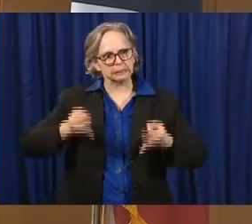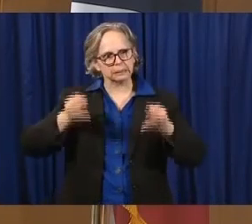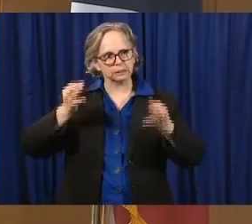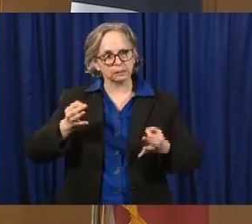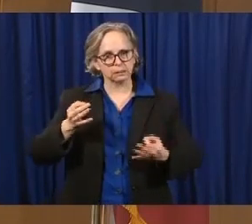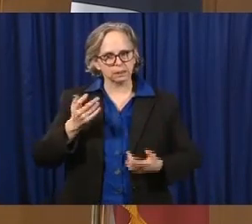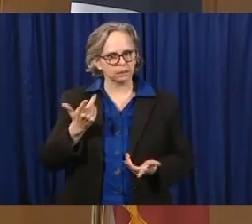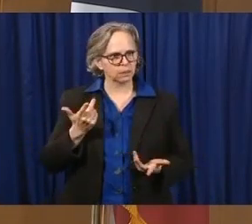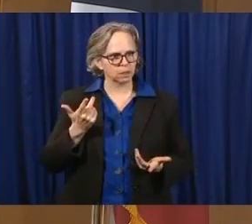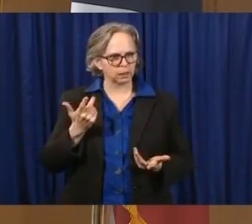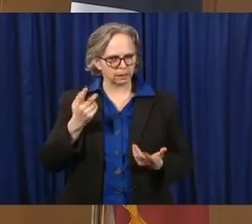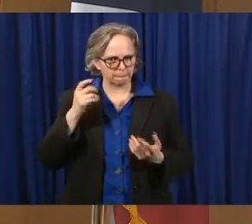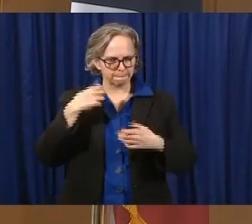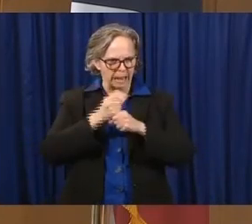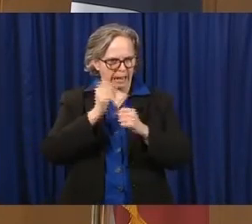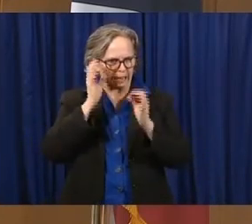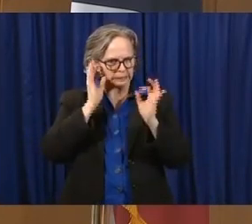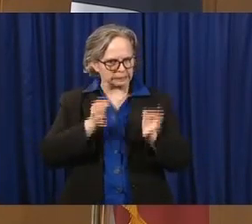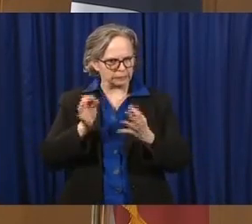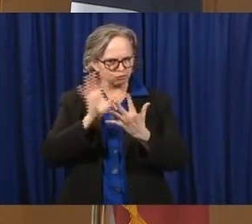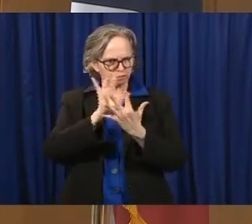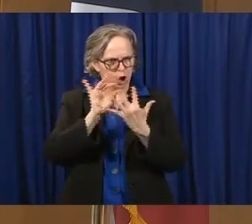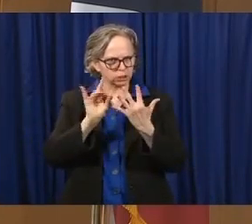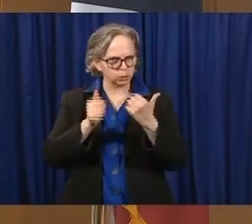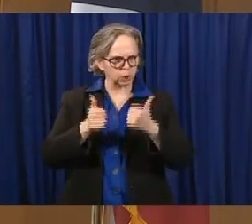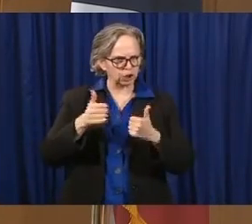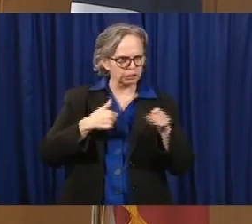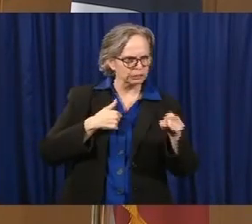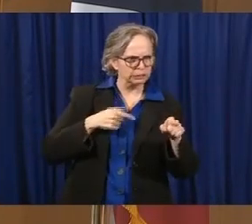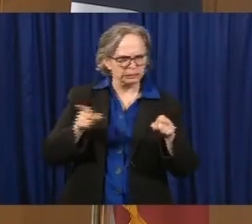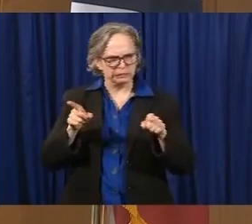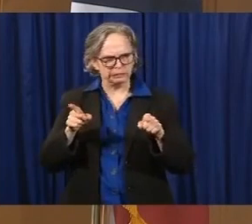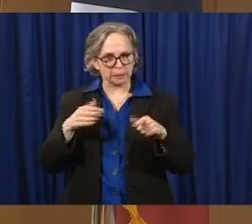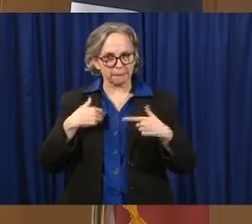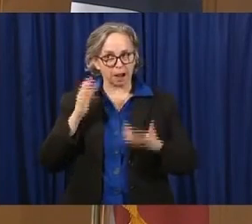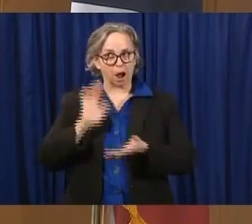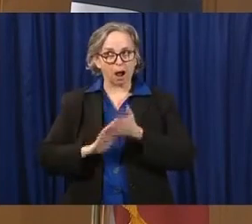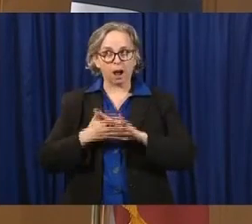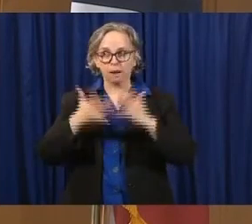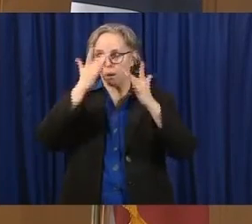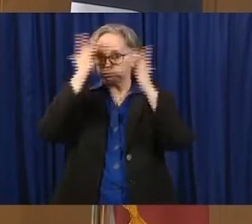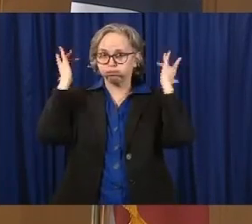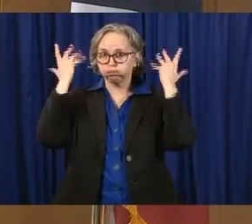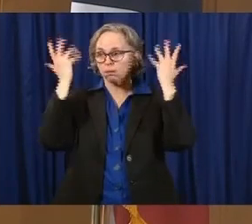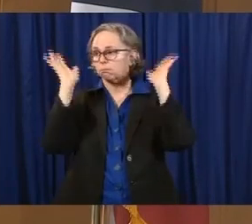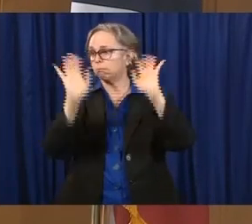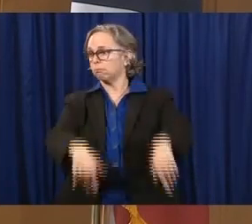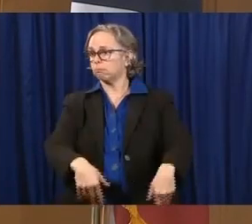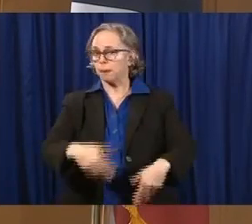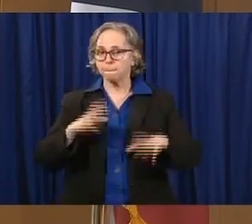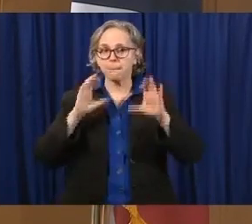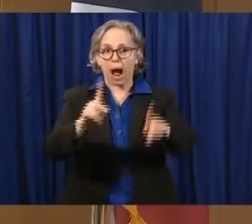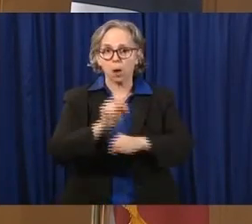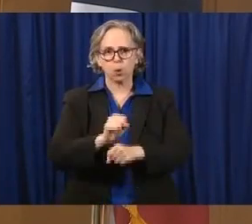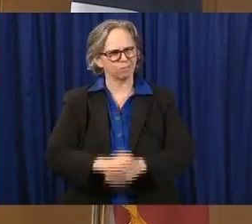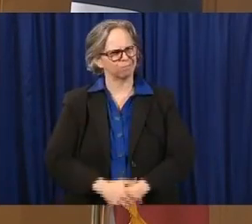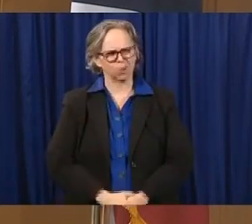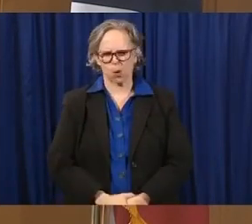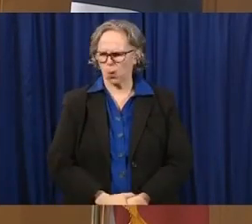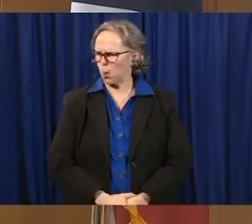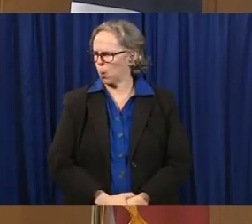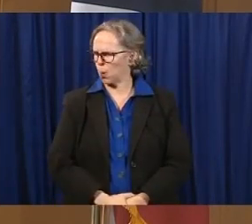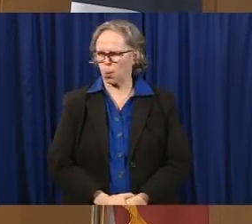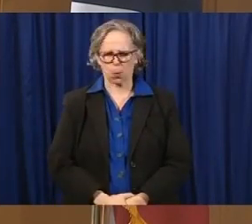think that this thing is over with, because when we open things more up, you